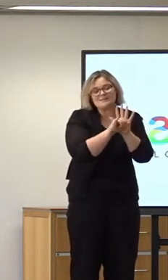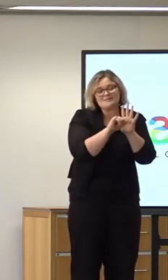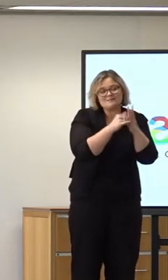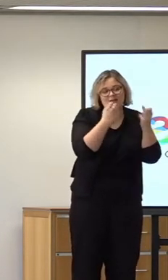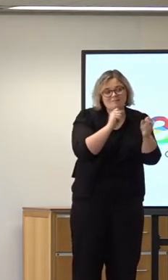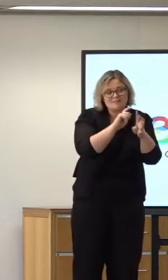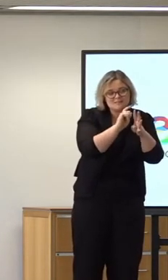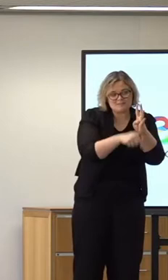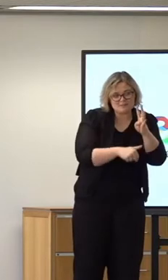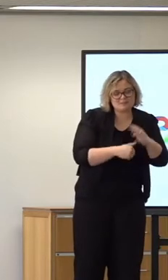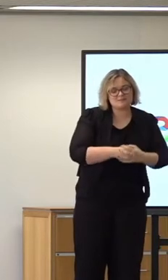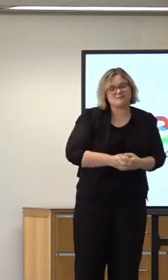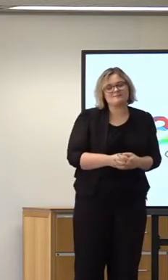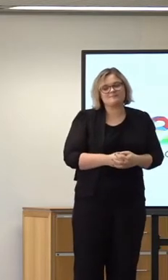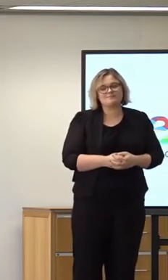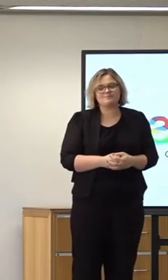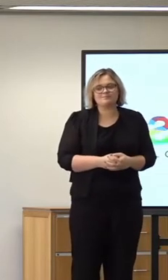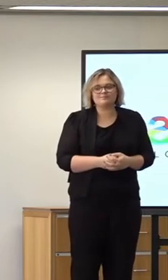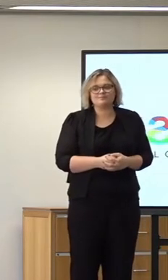disability. And